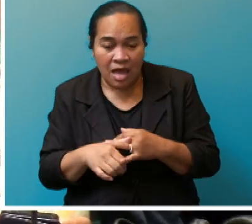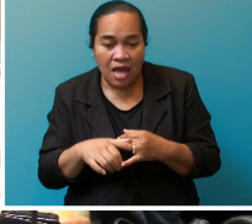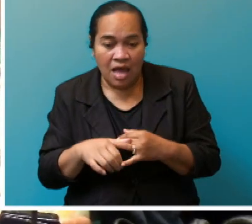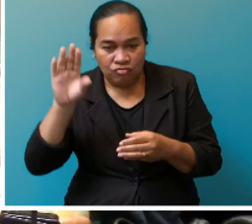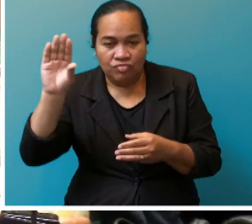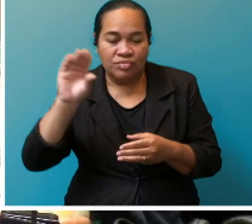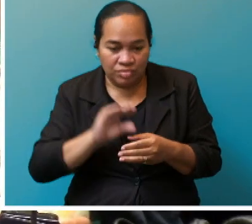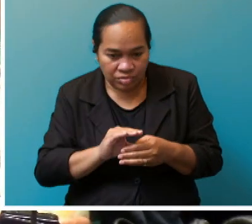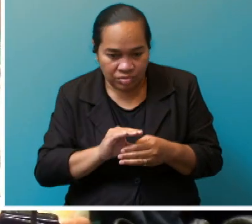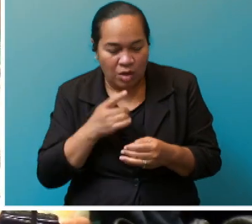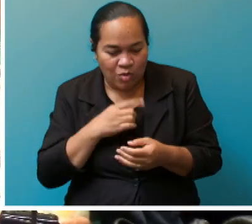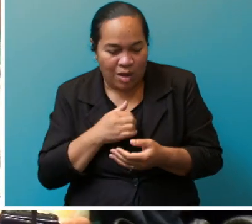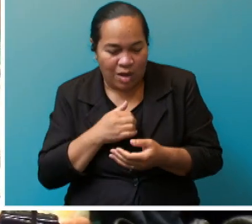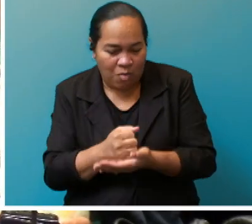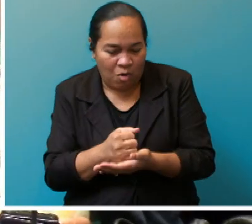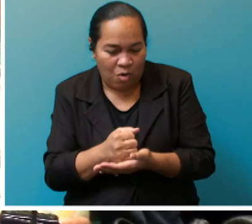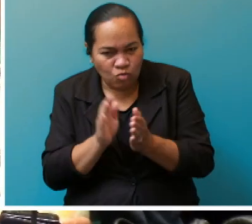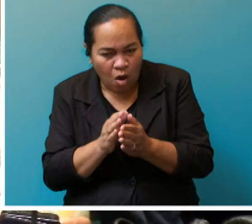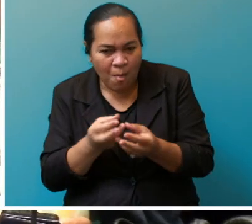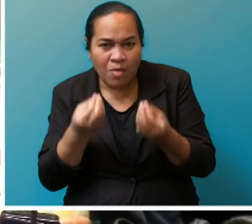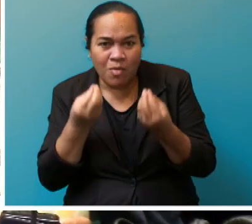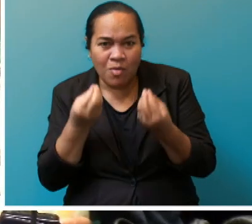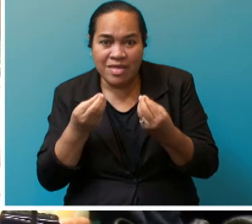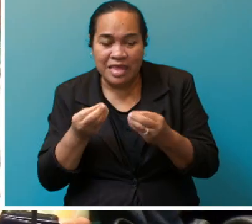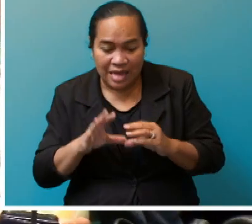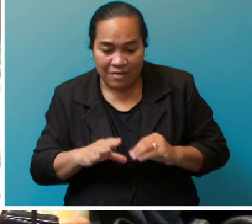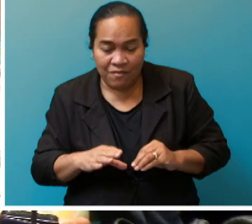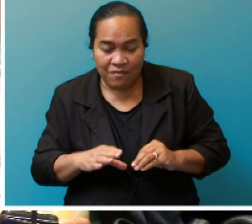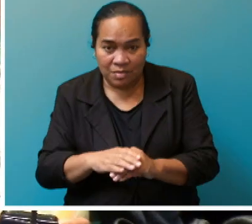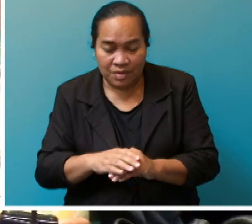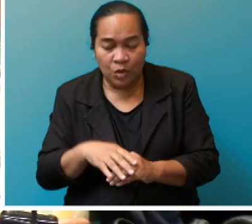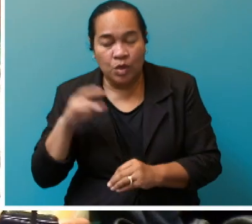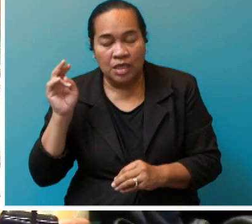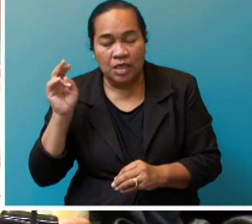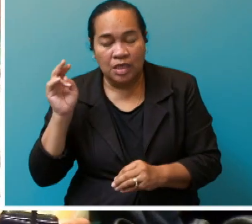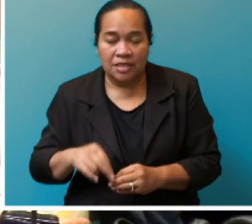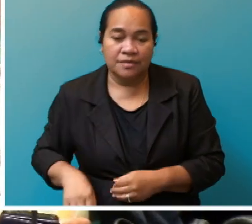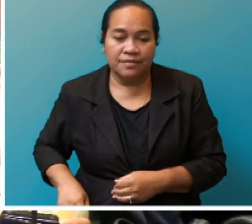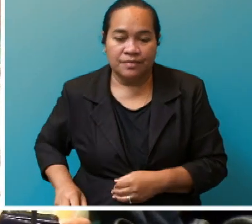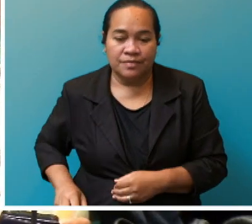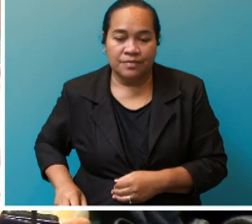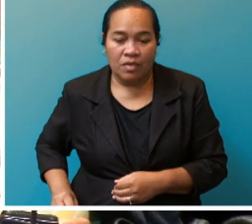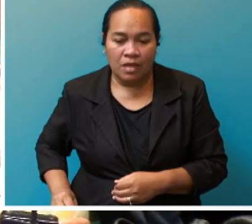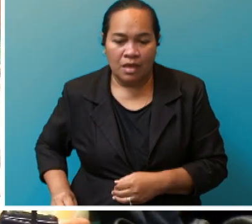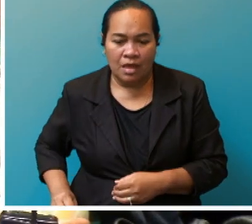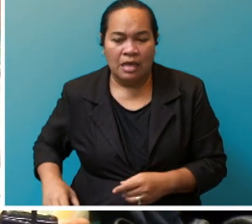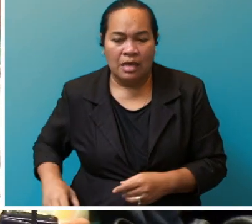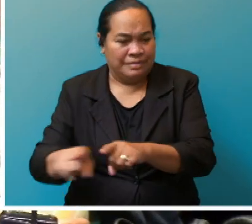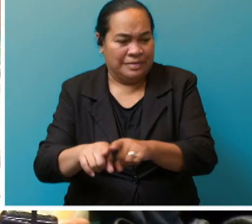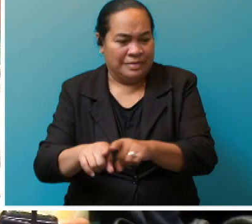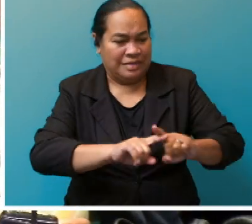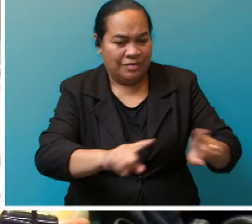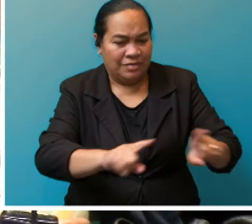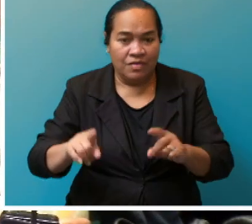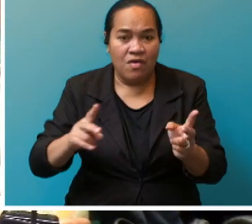support the range of small but meaningful investment that we need to replicate across hundreds of villages and communities across the